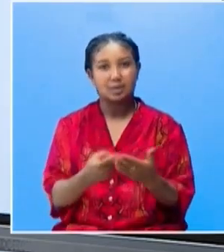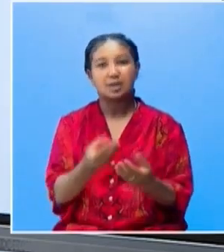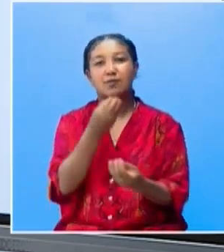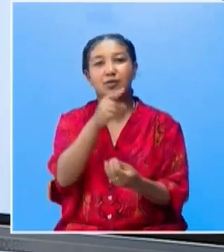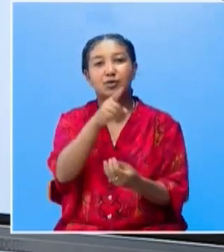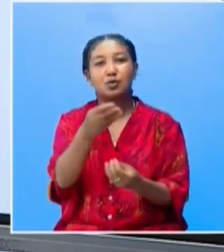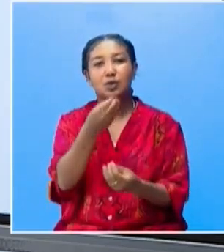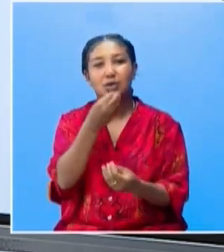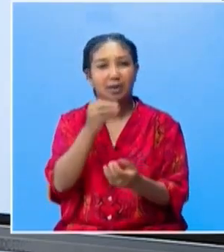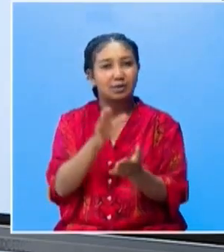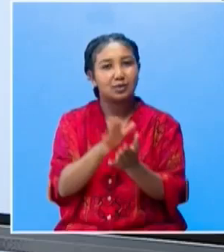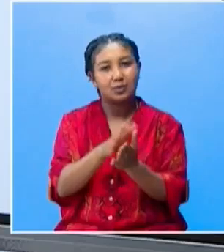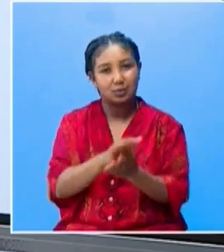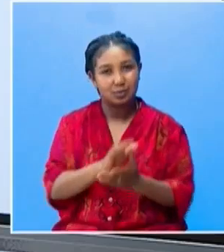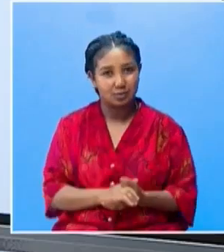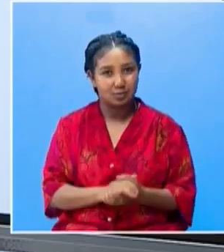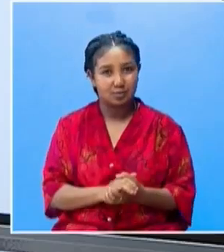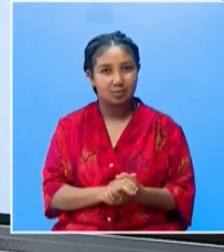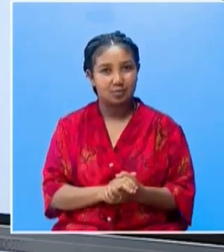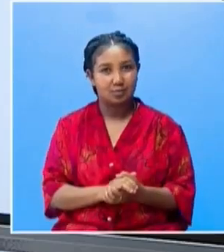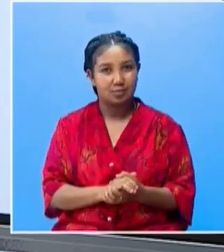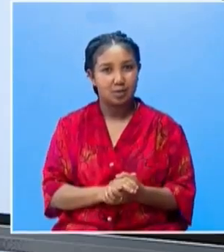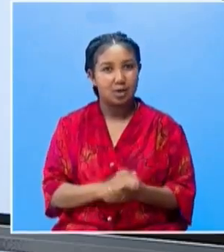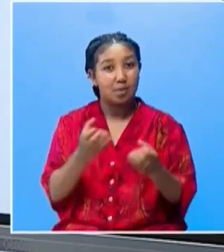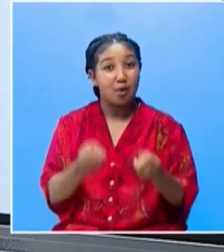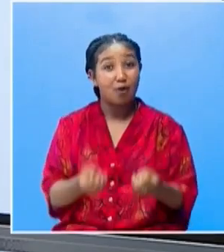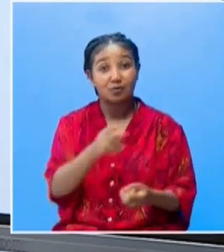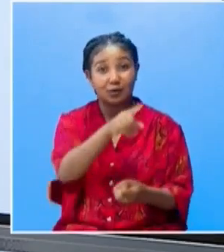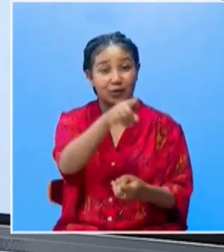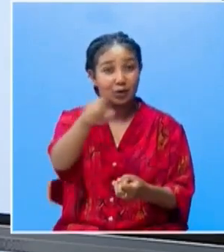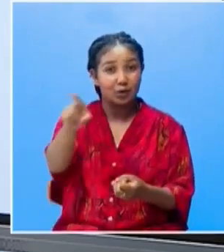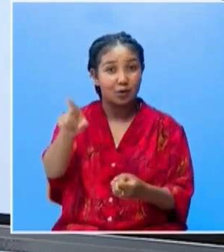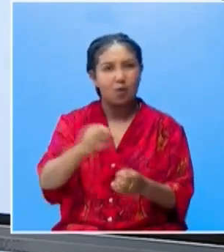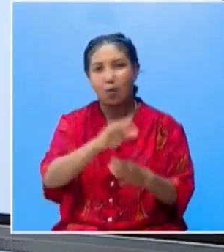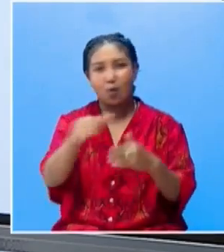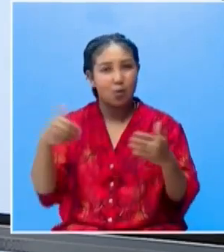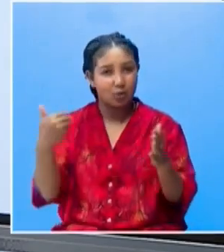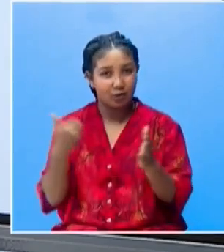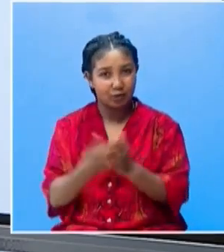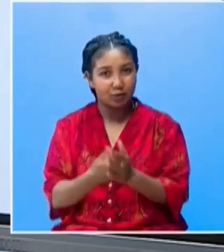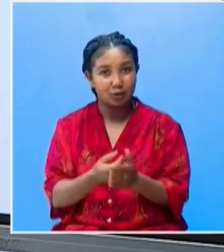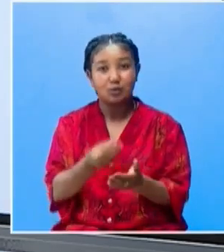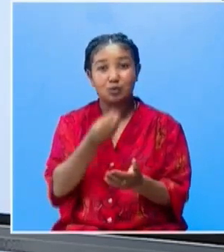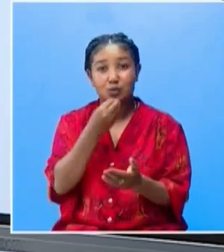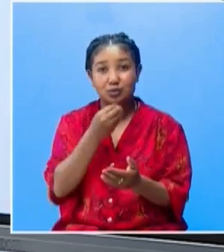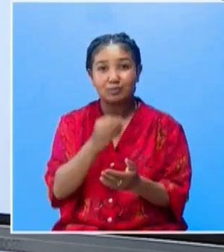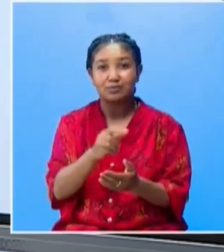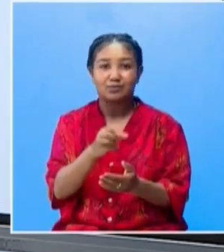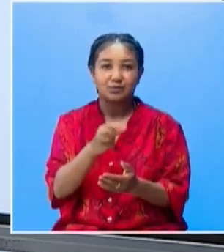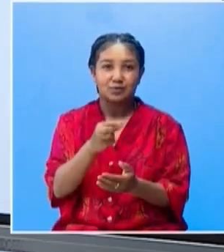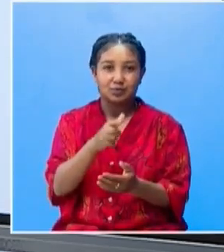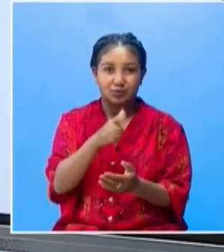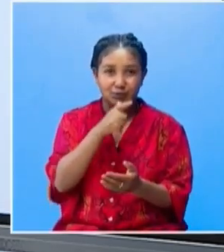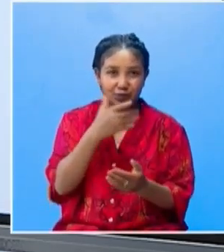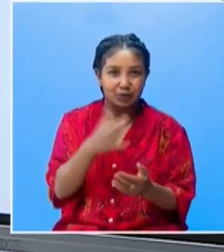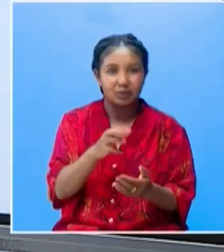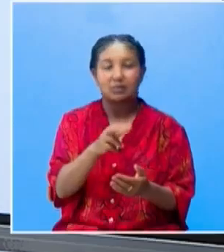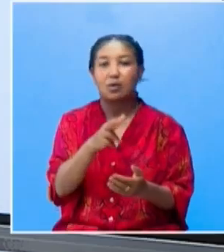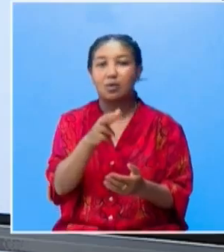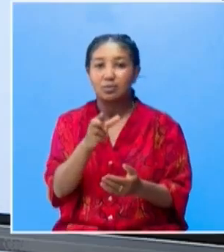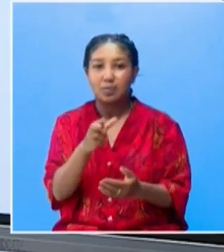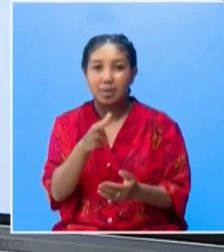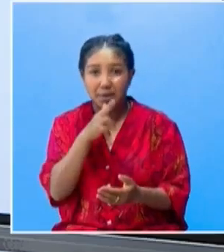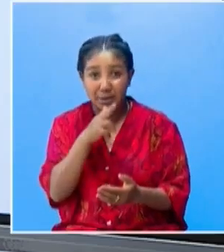you eat at school. Yes? Most of you, almost all of you, you eat your breakfast and your lunch at school,